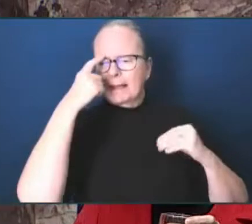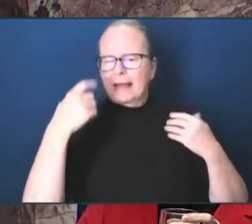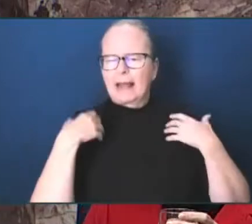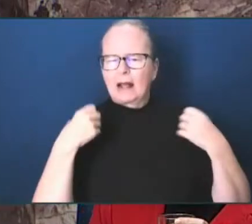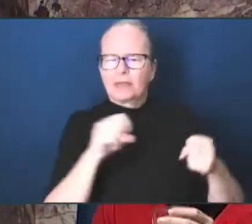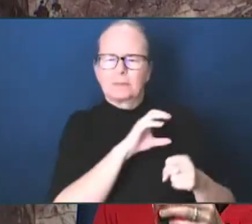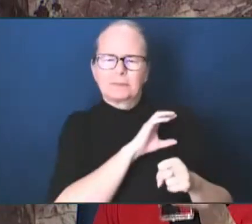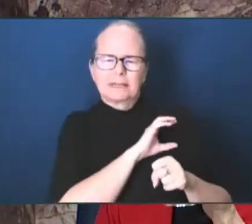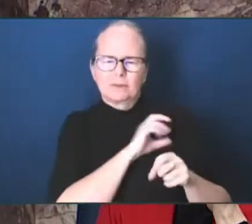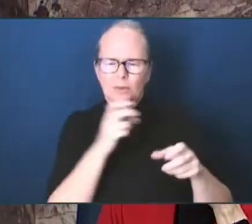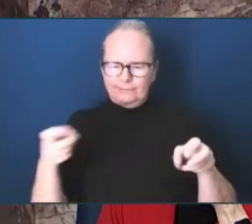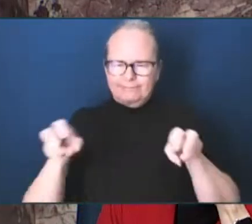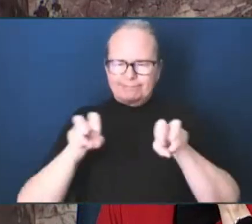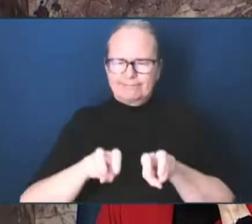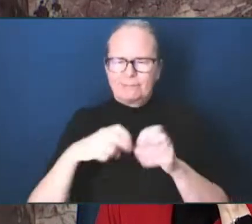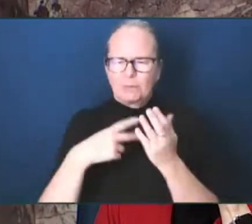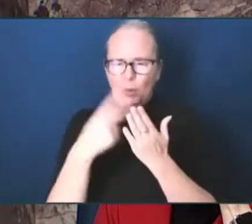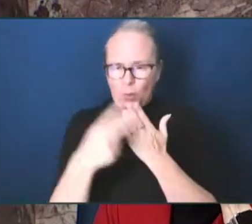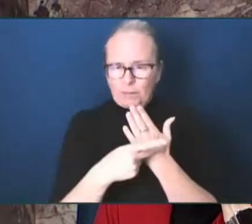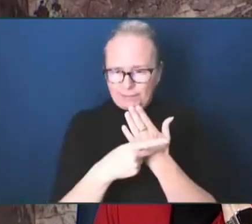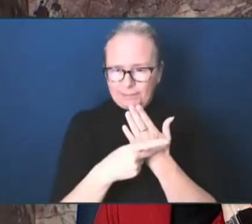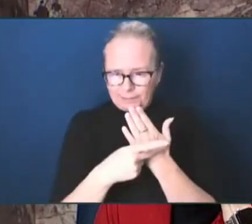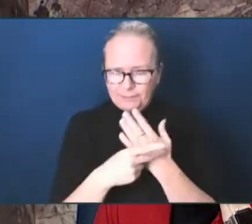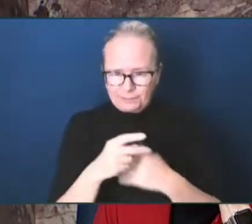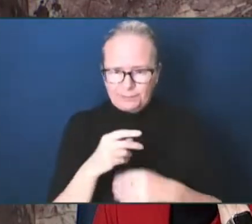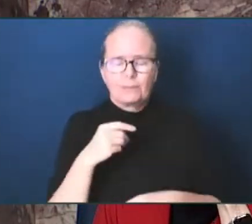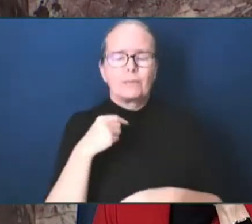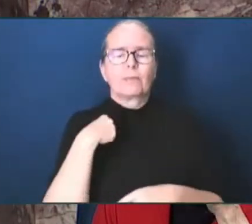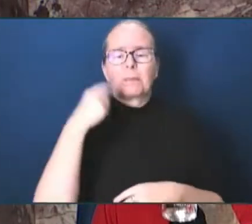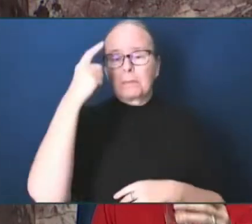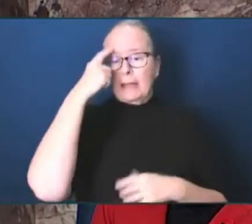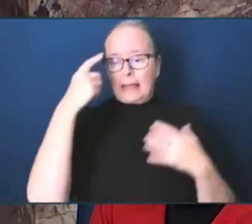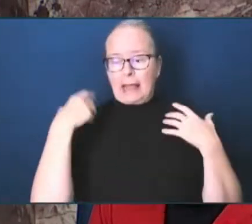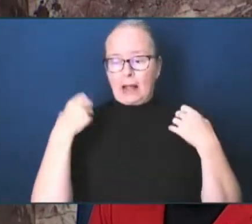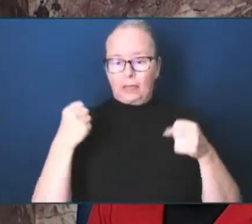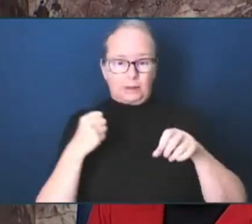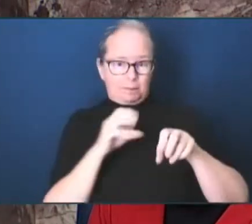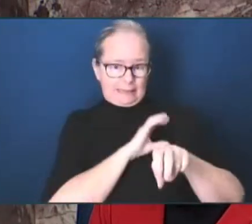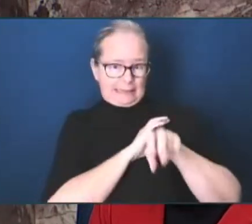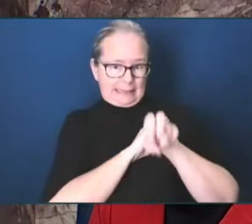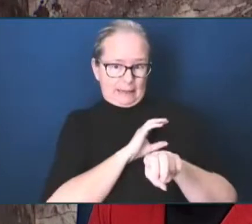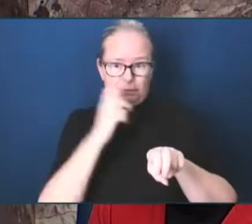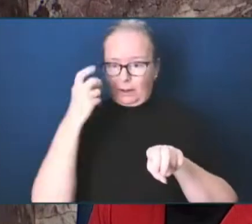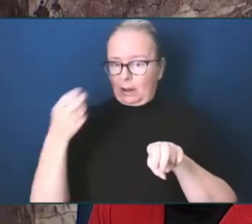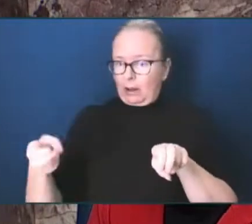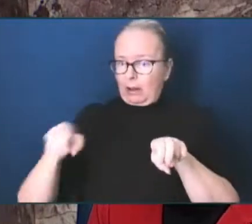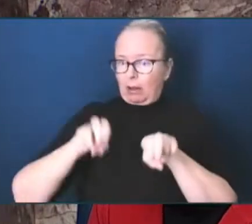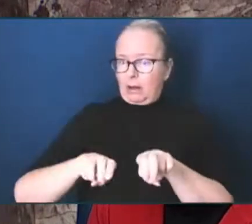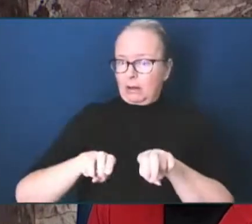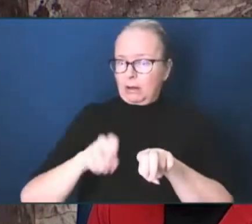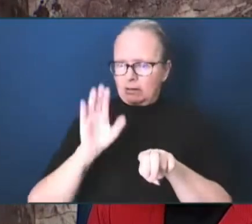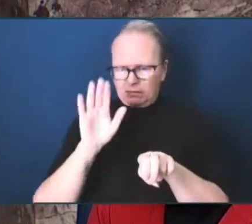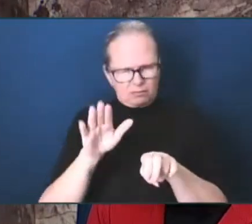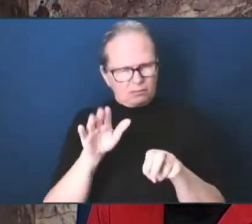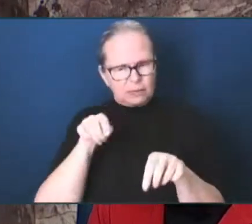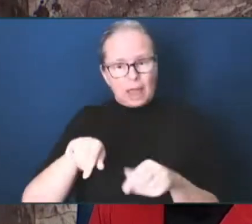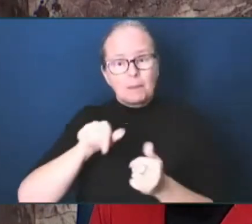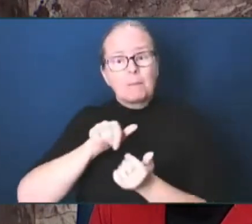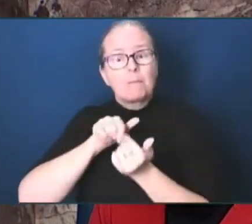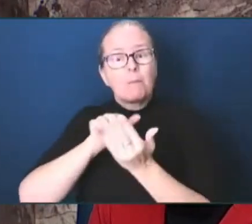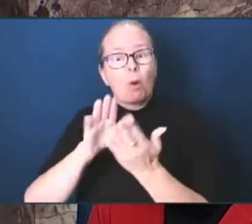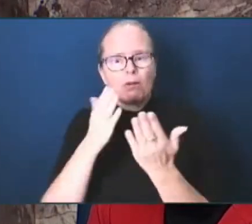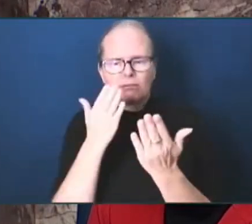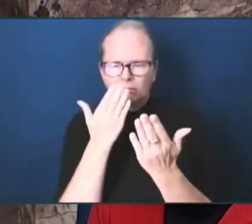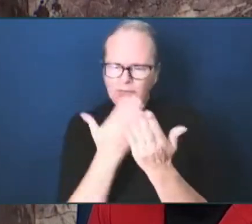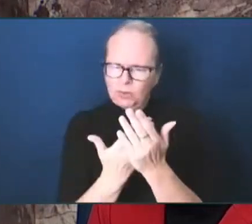proven approach to violent crisis incidents. But right across the province, in community after community, urgent requests